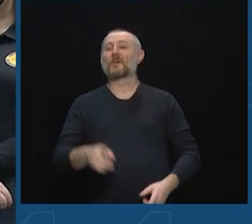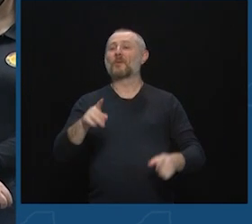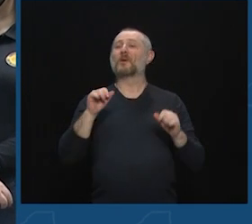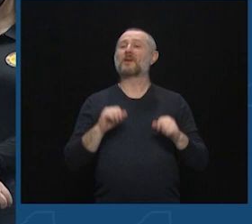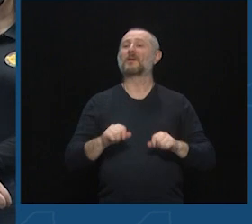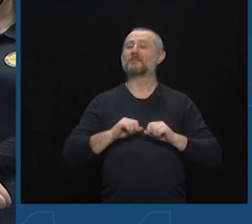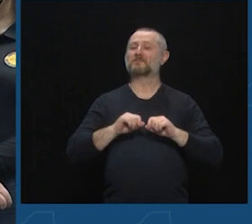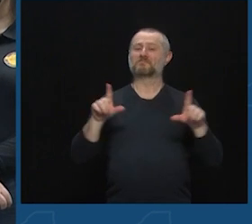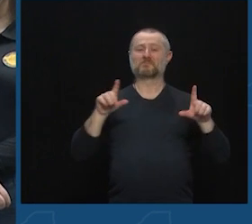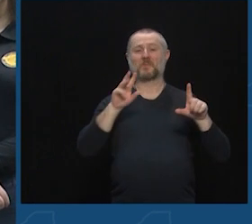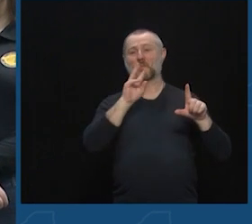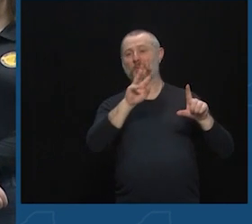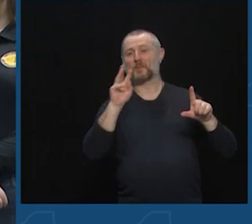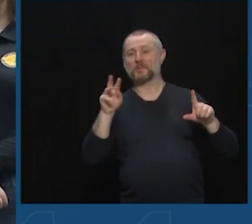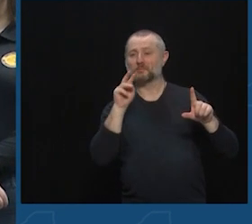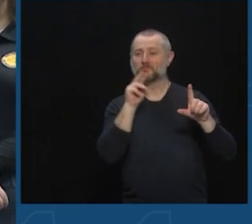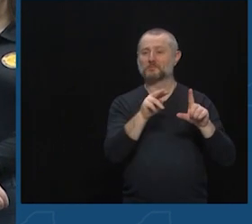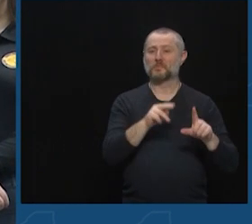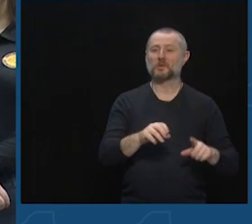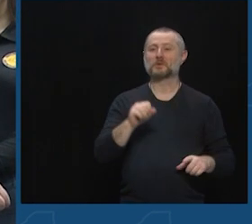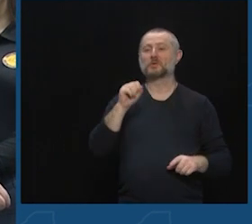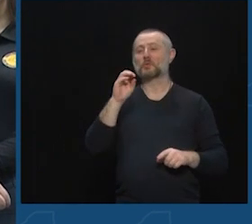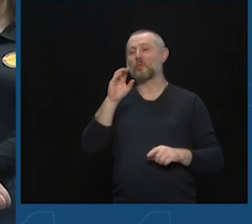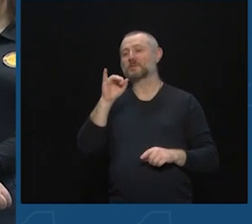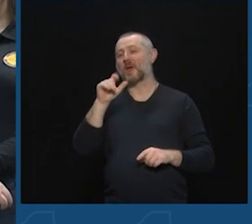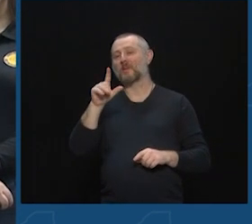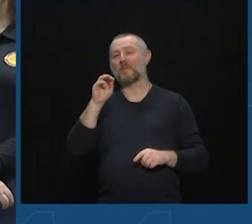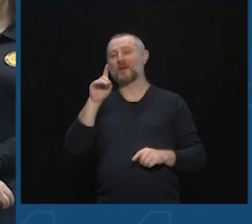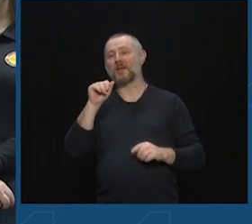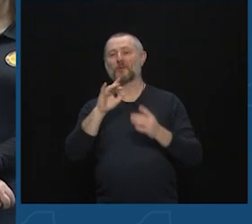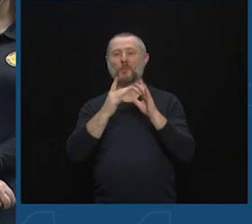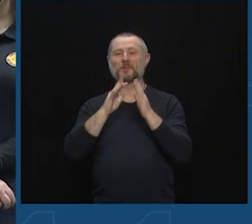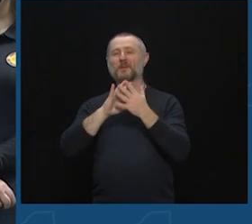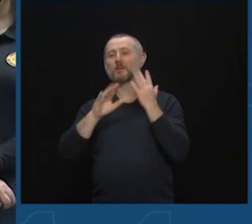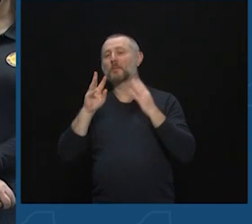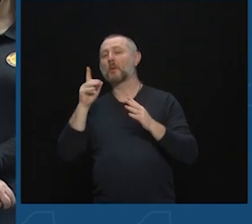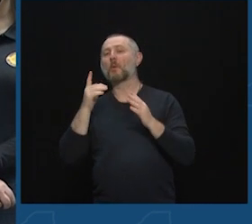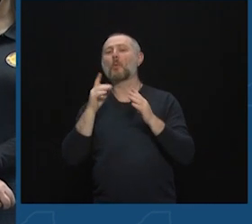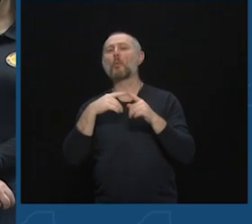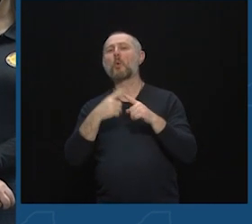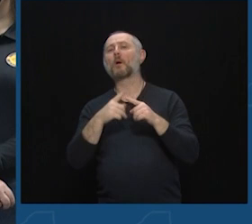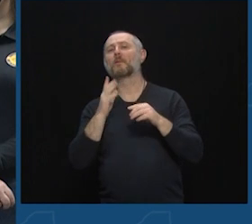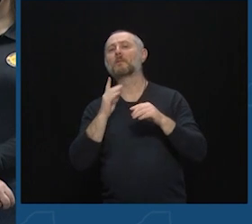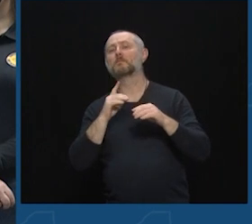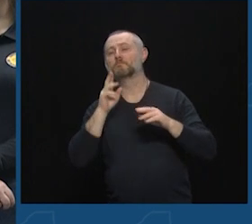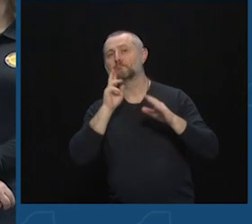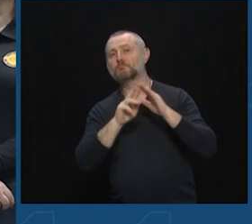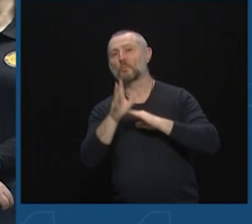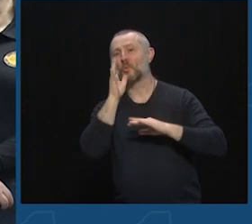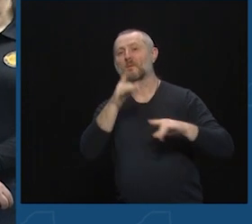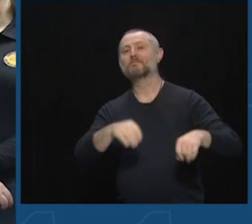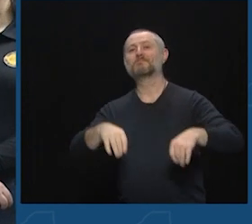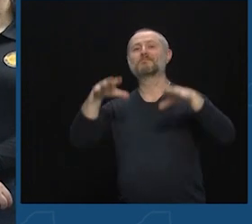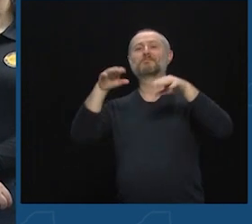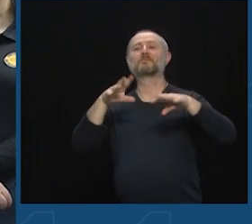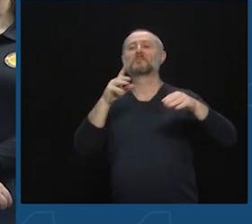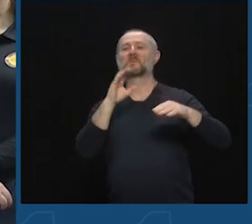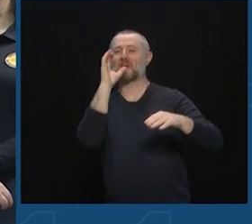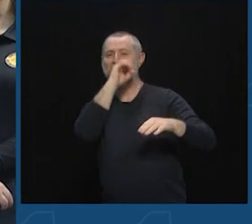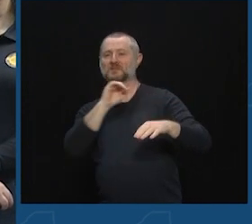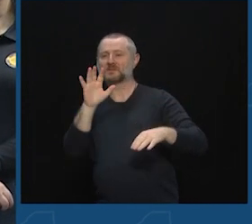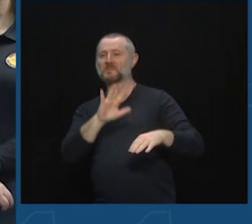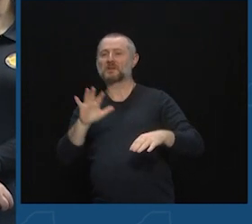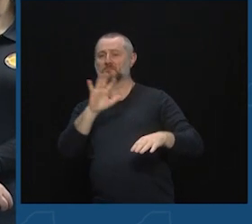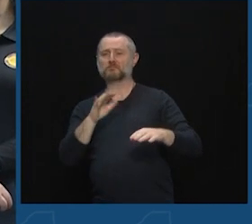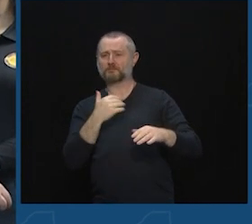as well as our social media. We also did some proactive outreach to those areas that are hardest hit to Senator Hinchy's point, to make a